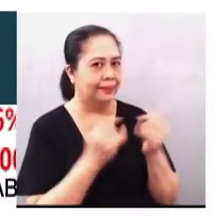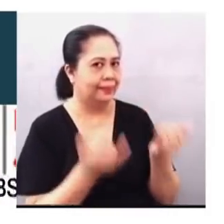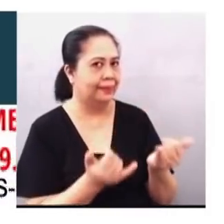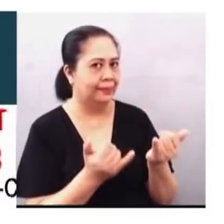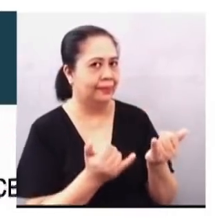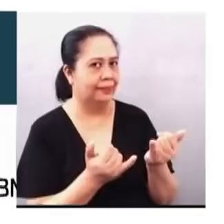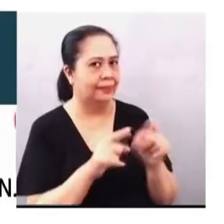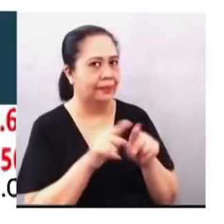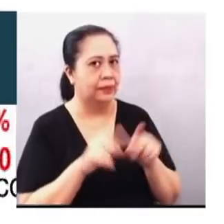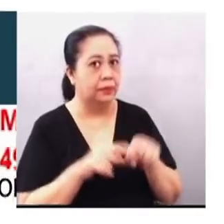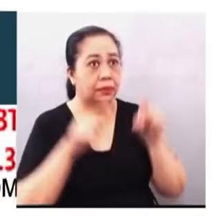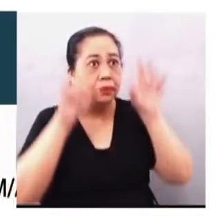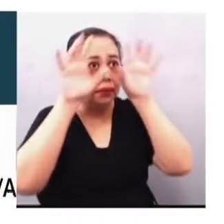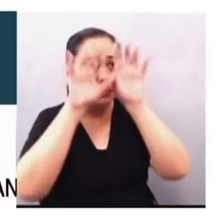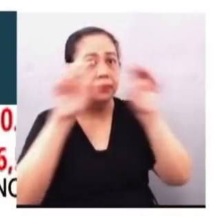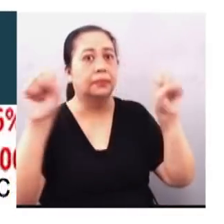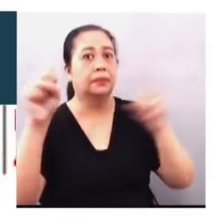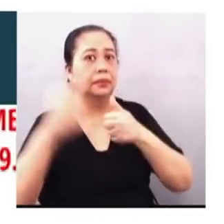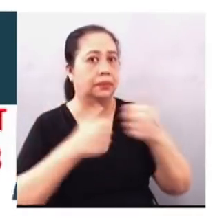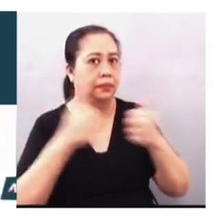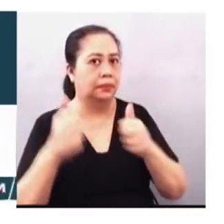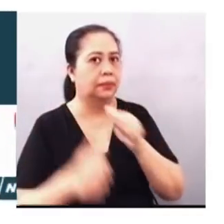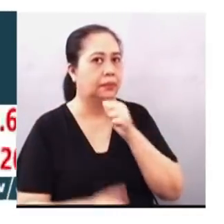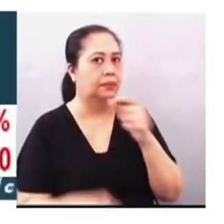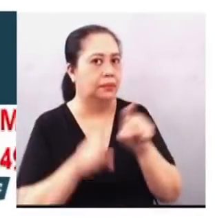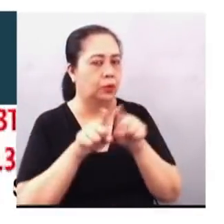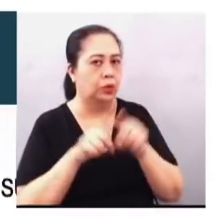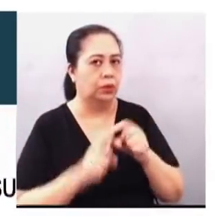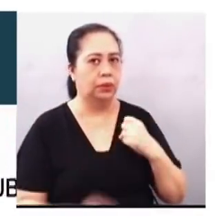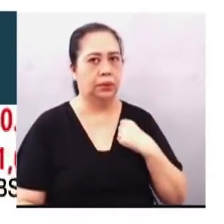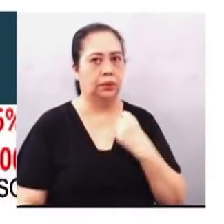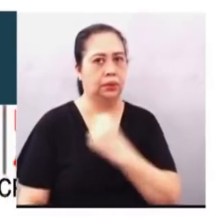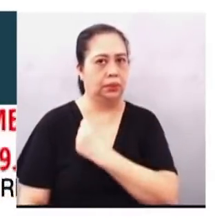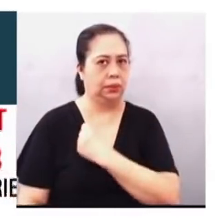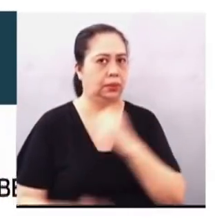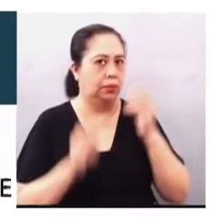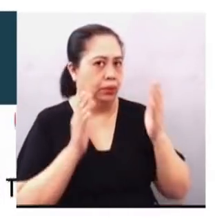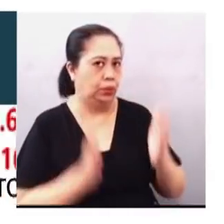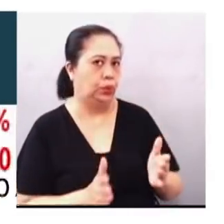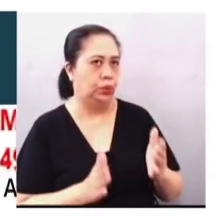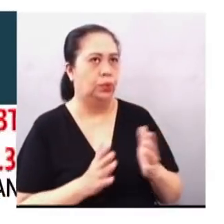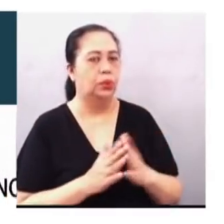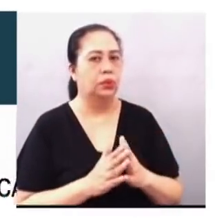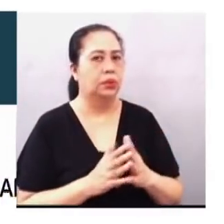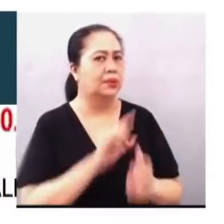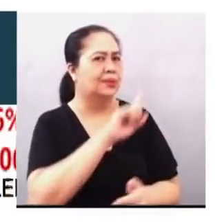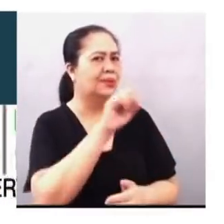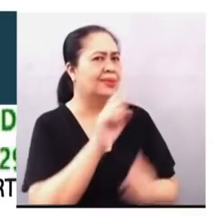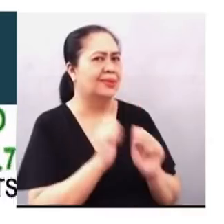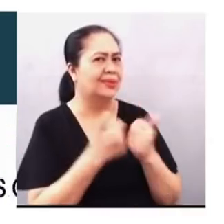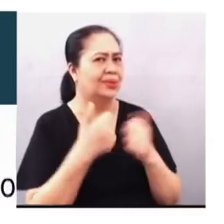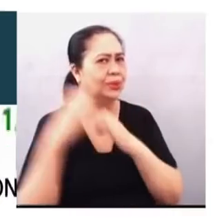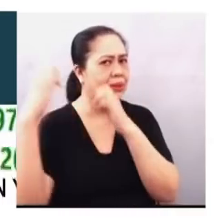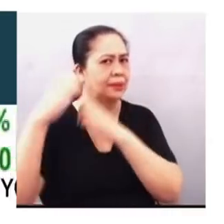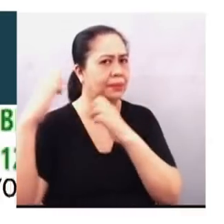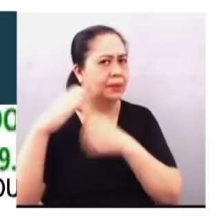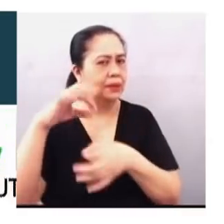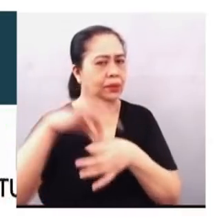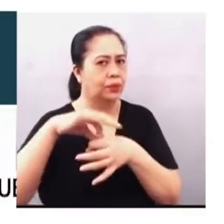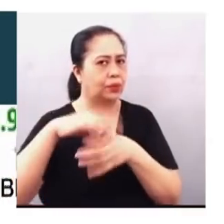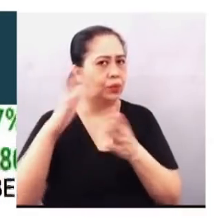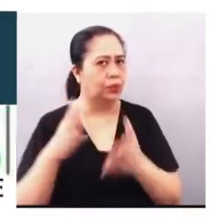bilang presidential contender at hindi lang bilang senador. Now, the question is, how do you expect voters